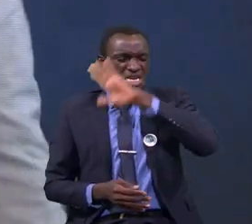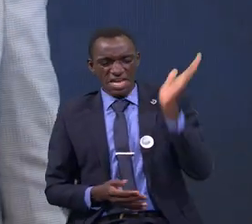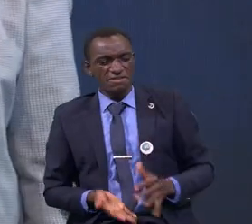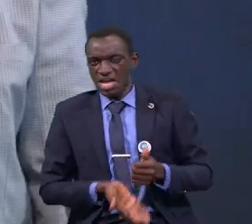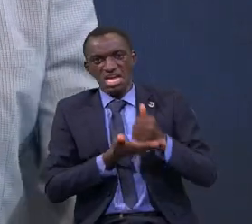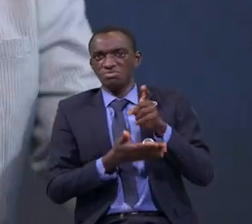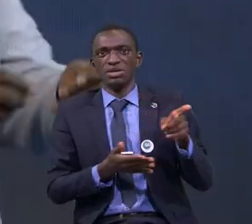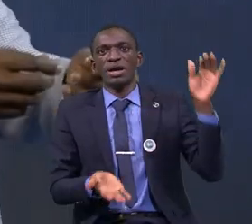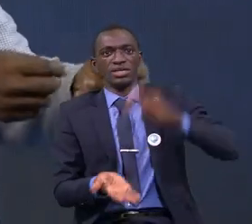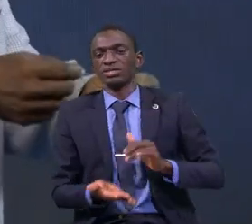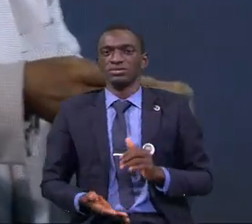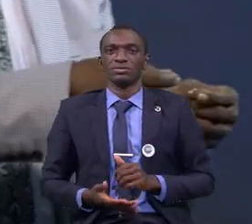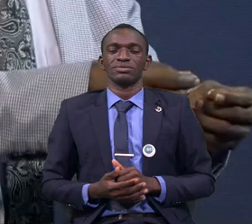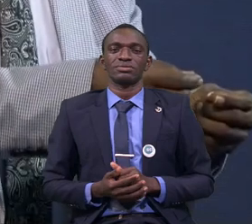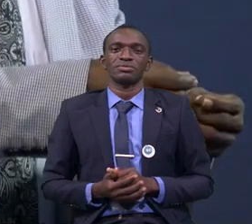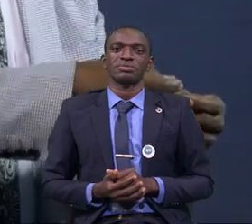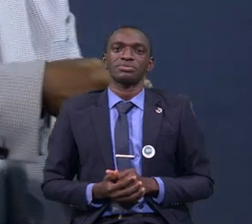anymore.